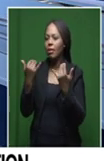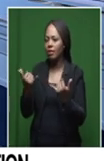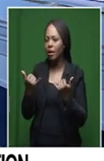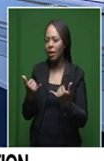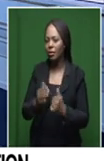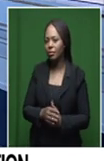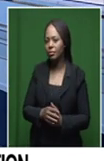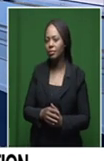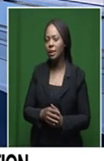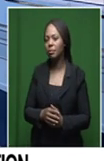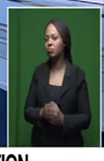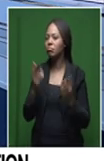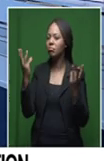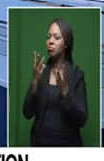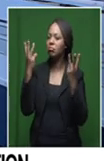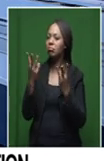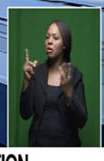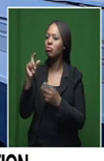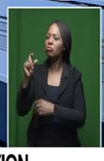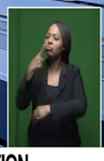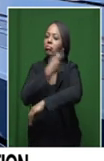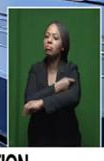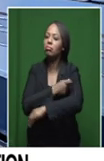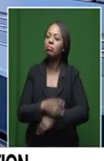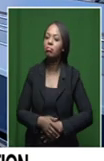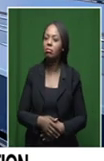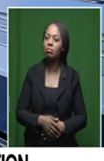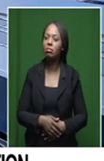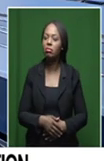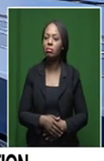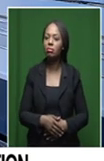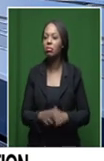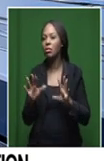to the rest of the population, Dr. Bamford, with respect to getting vaccines?